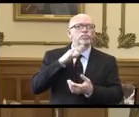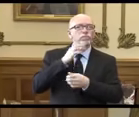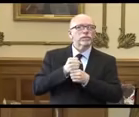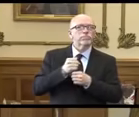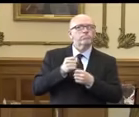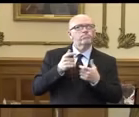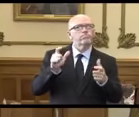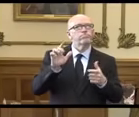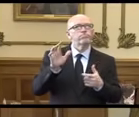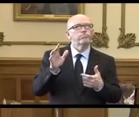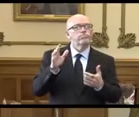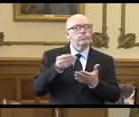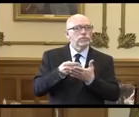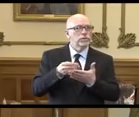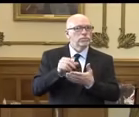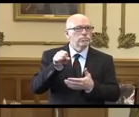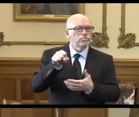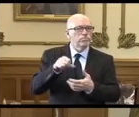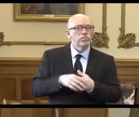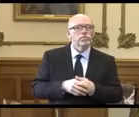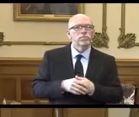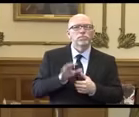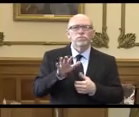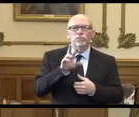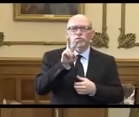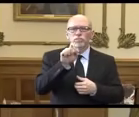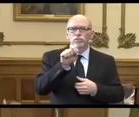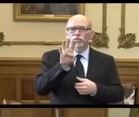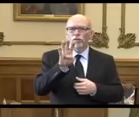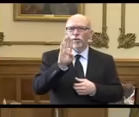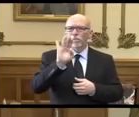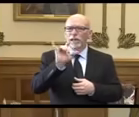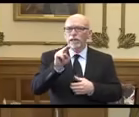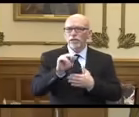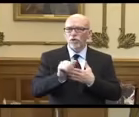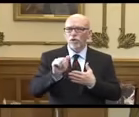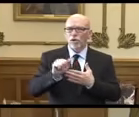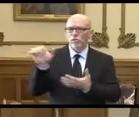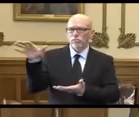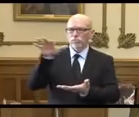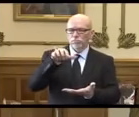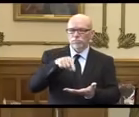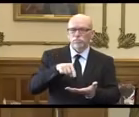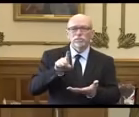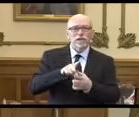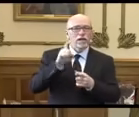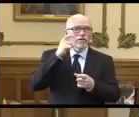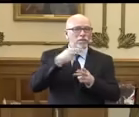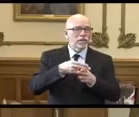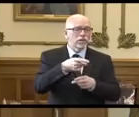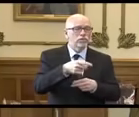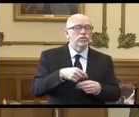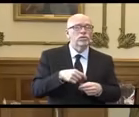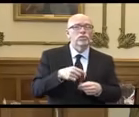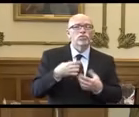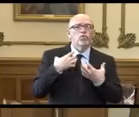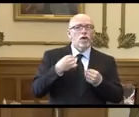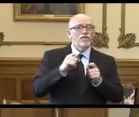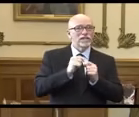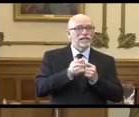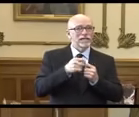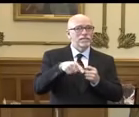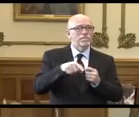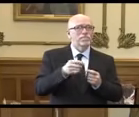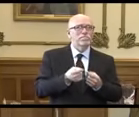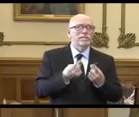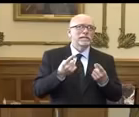sizable amount of money, approximately $2.4 billion. And as the governor mentioned, the recovery team spent